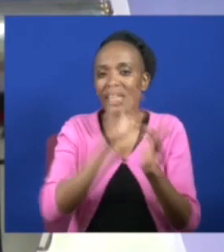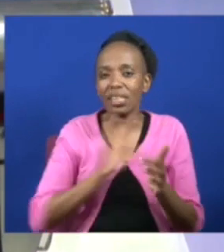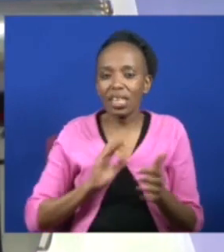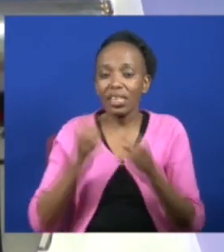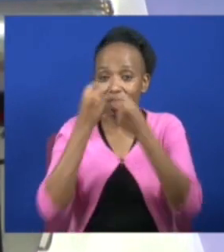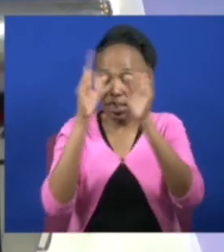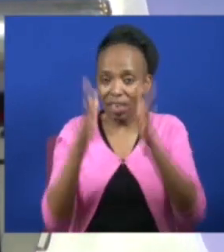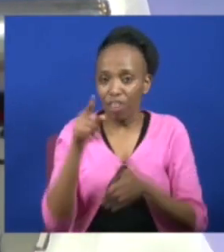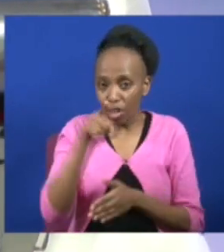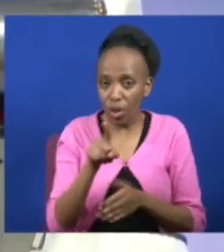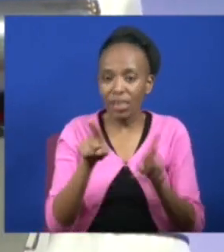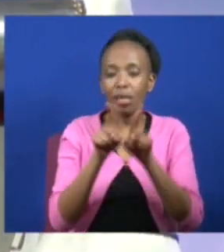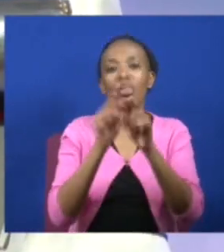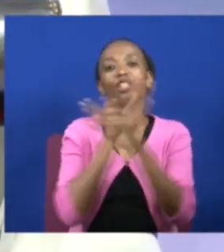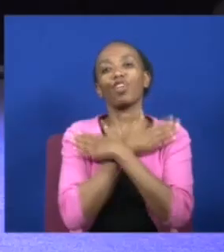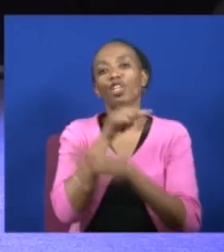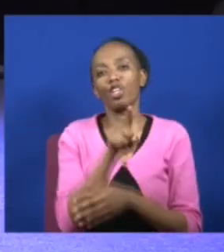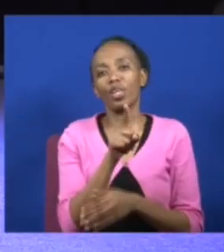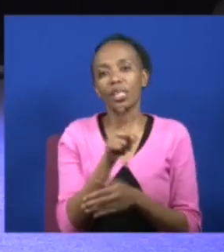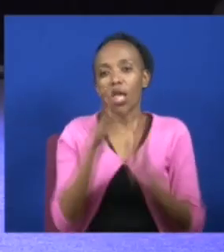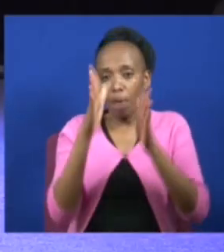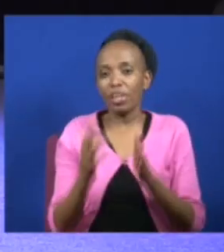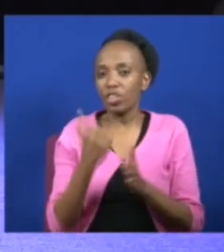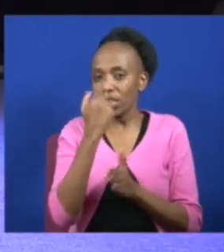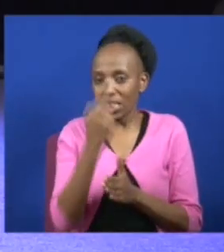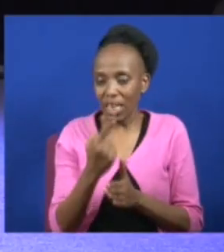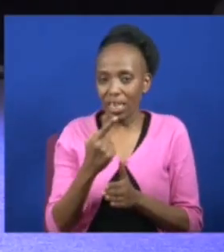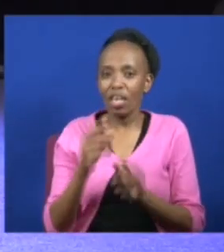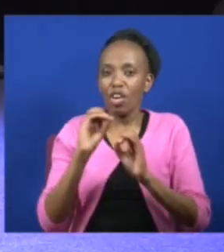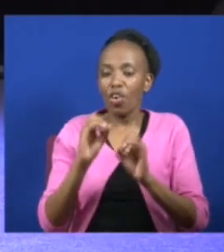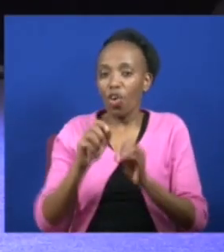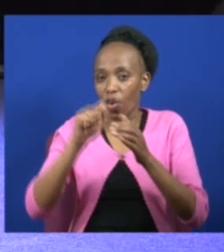your Savior and your friend? Somebody said there is